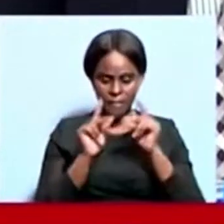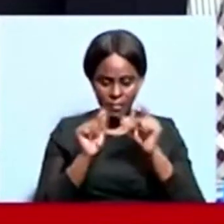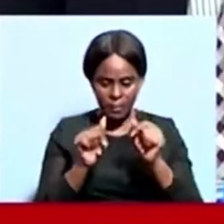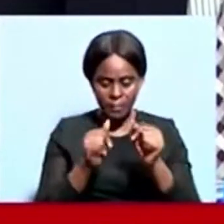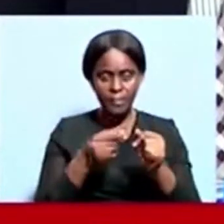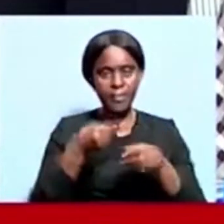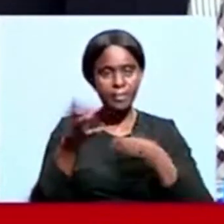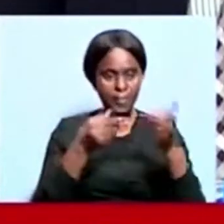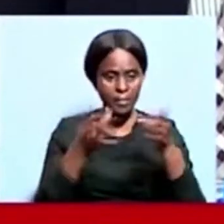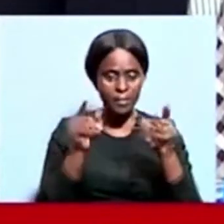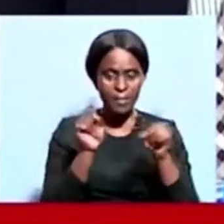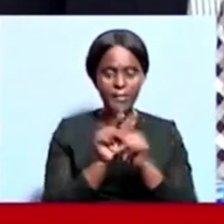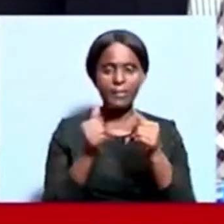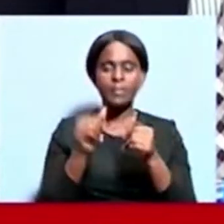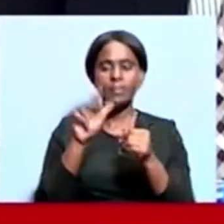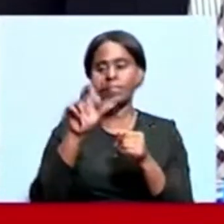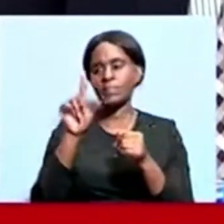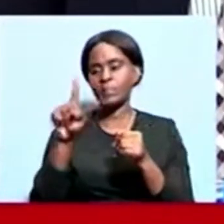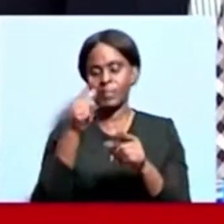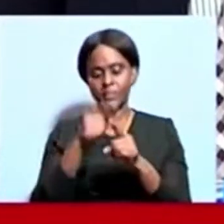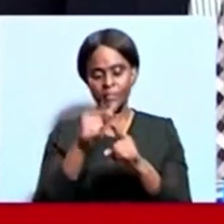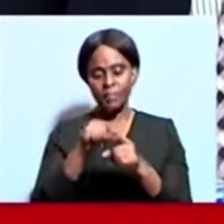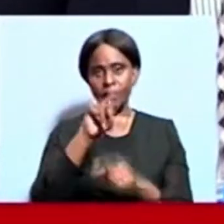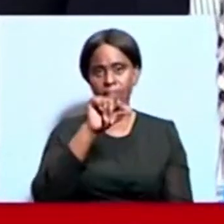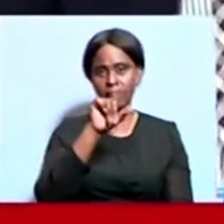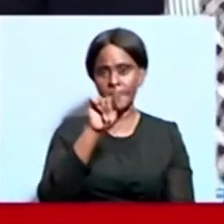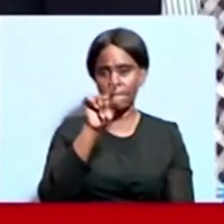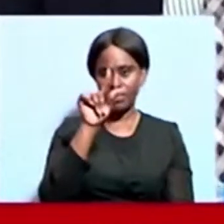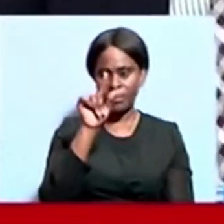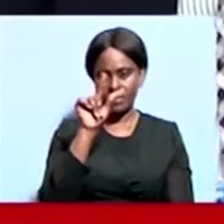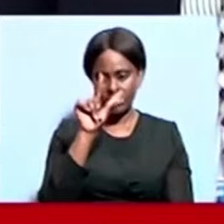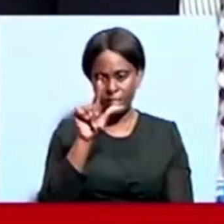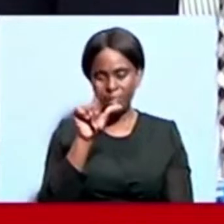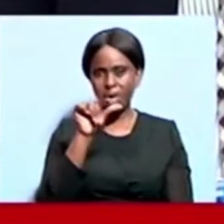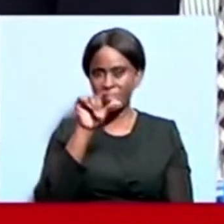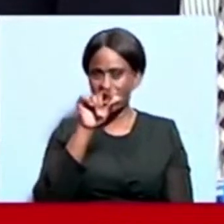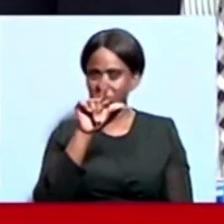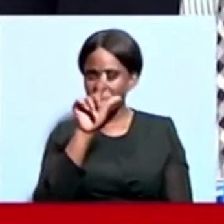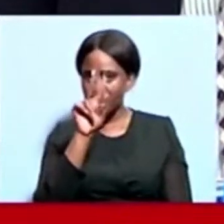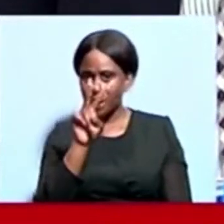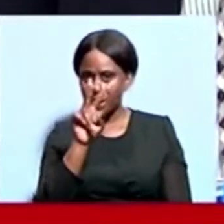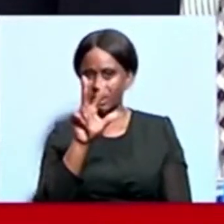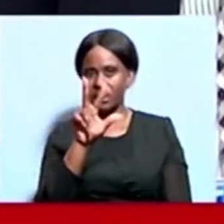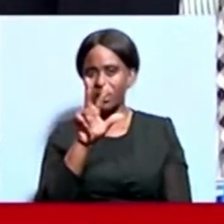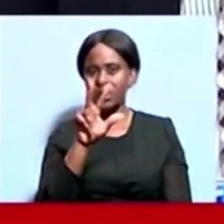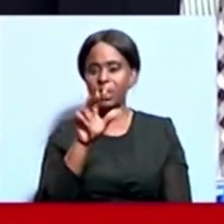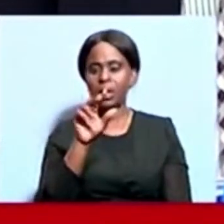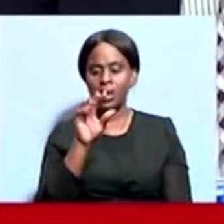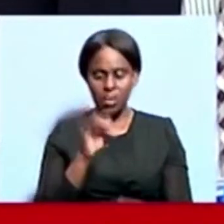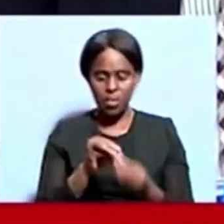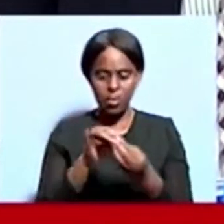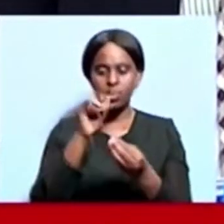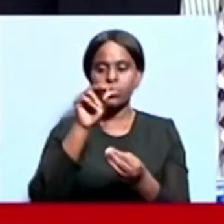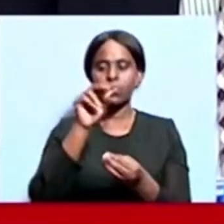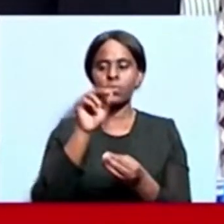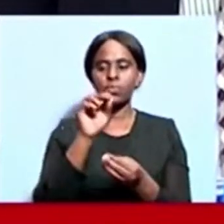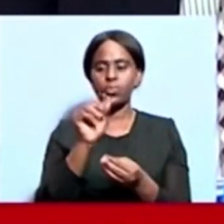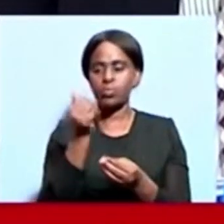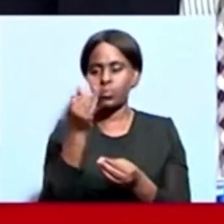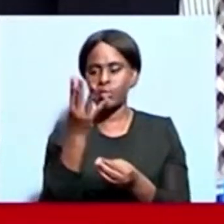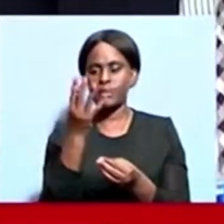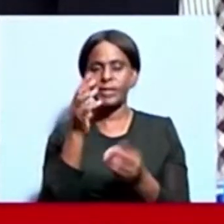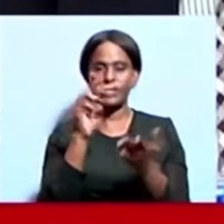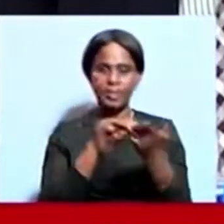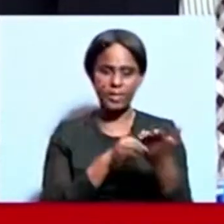expenditure, and as at 31st December 2023, the Council had spent a total of 14 million, leaving a balance of